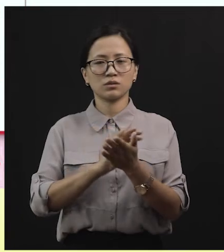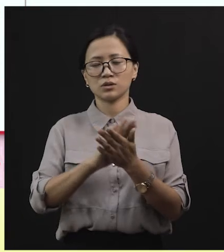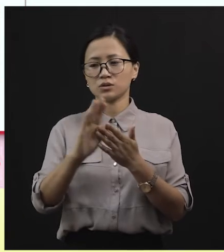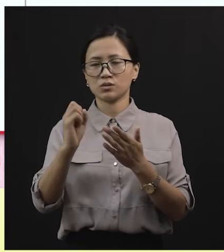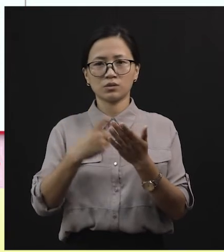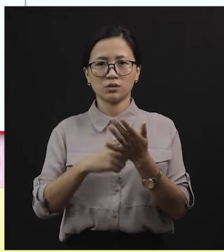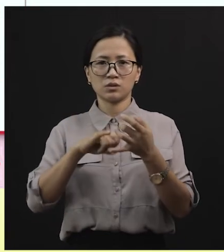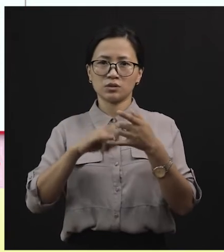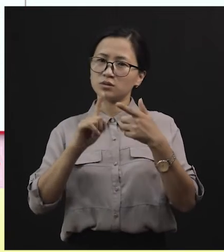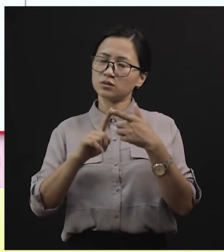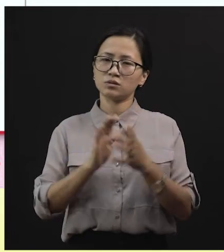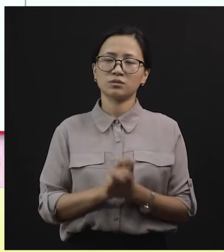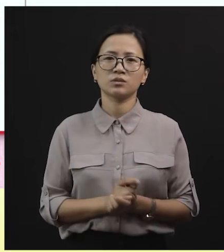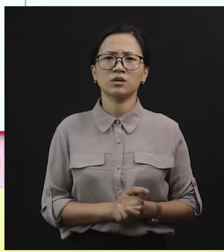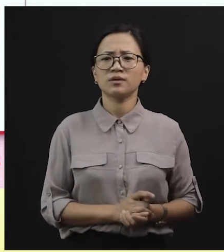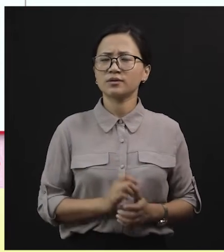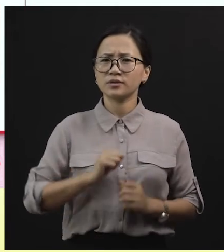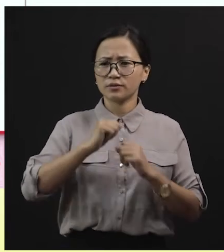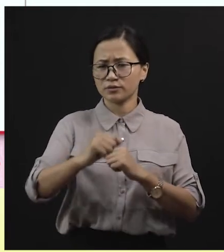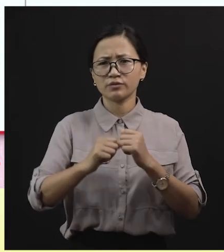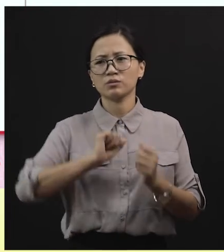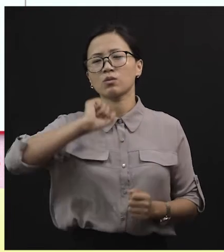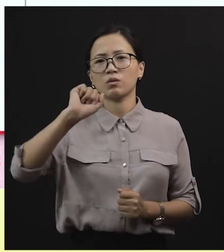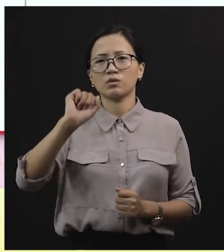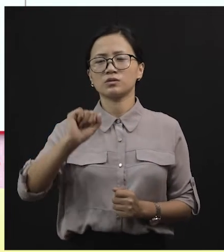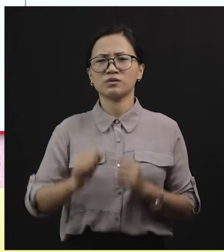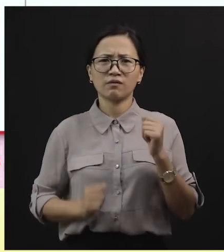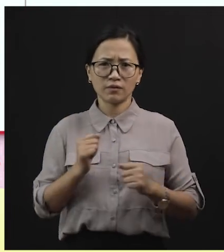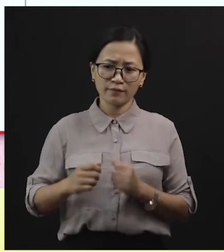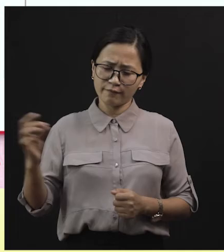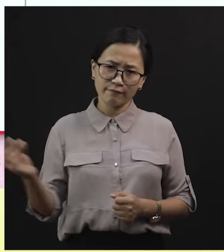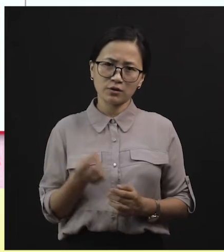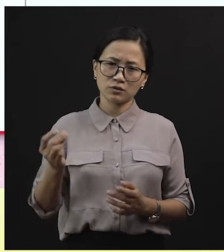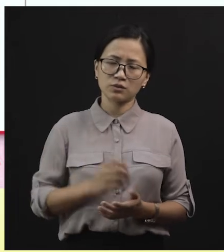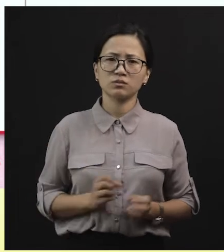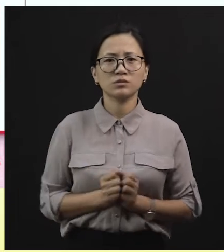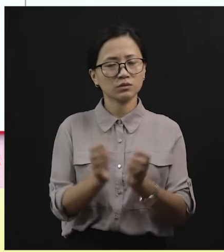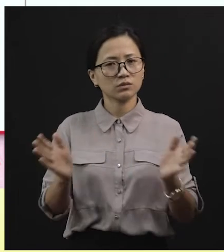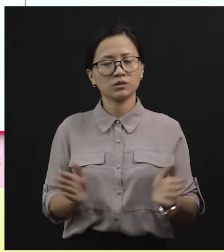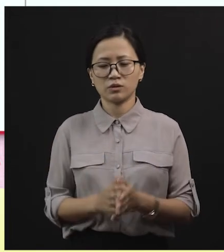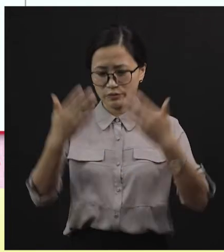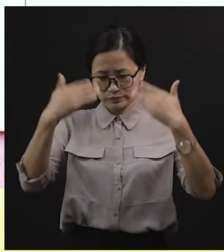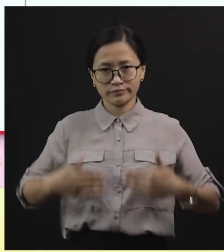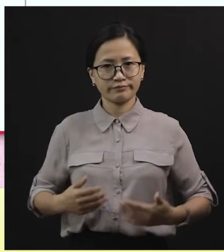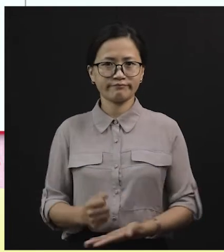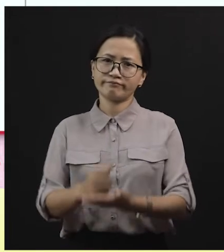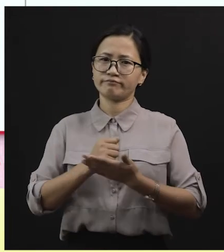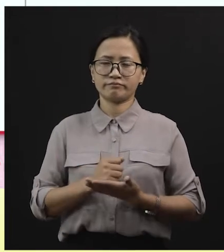H-O-R-S-E, horse. Horse, it can run very fast, right? Without the help of human beings also. It